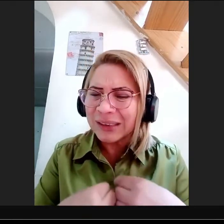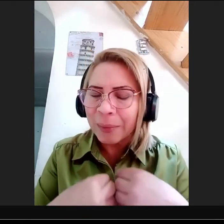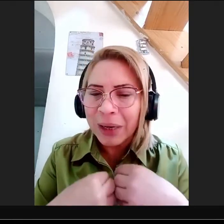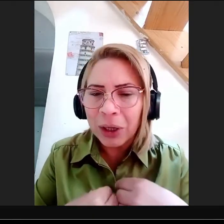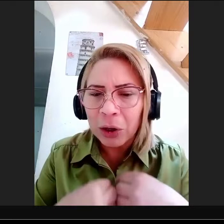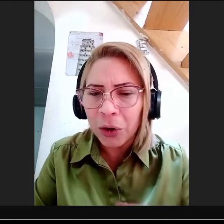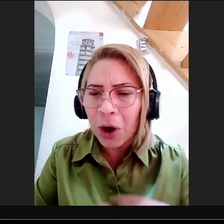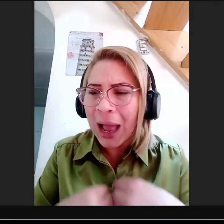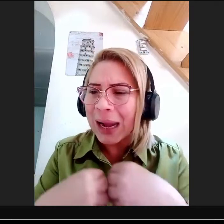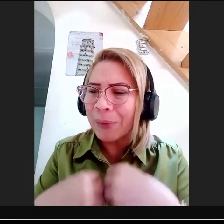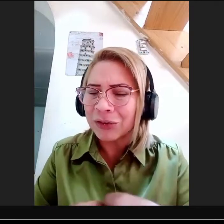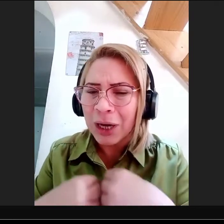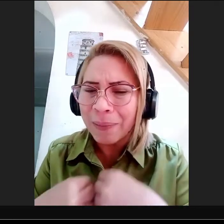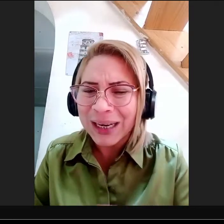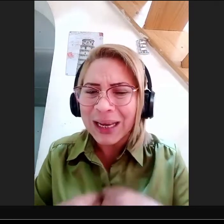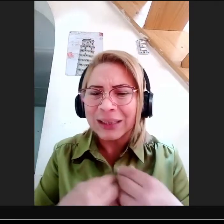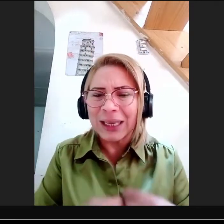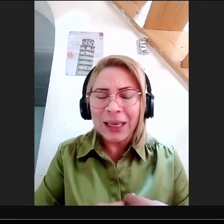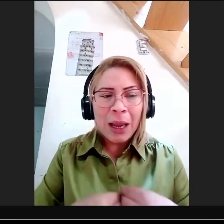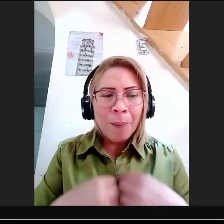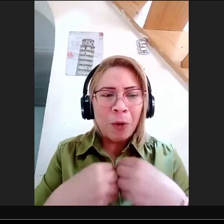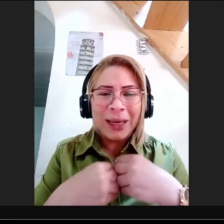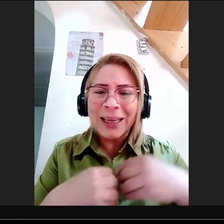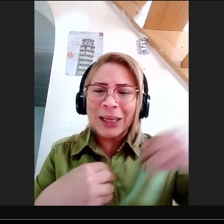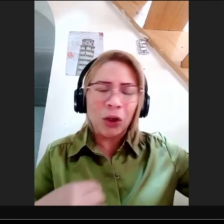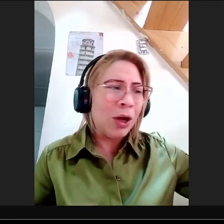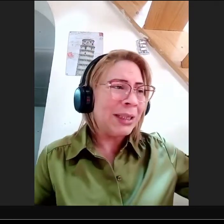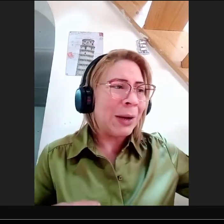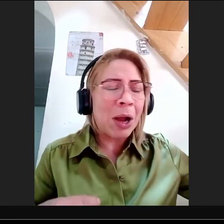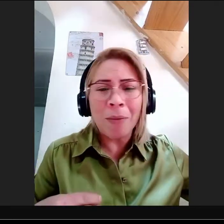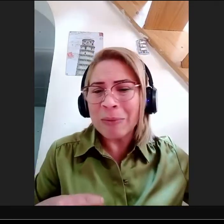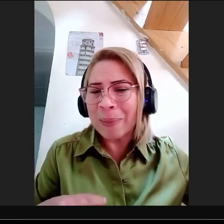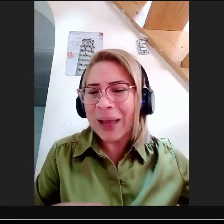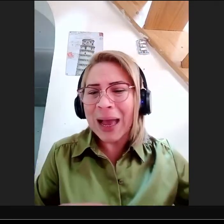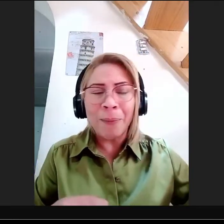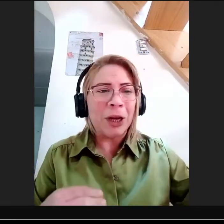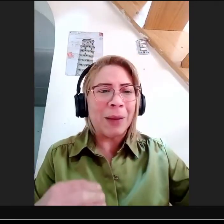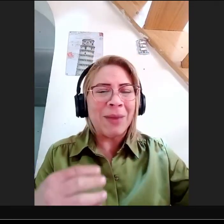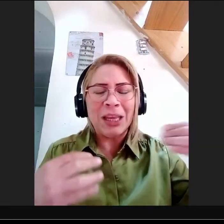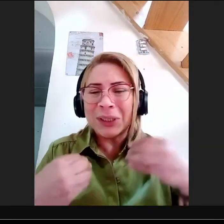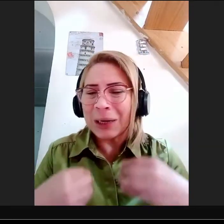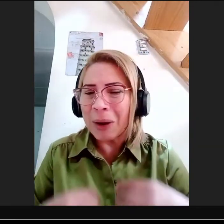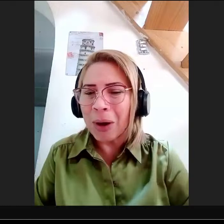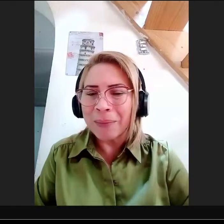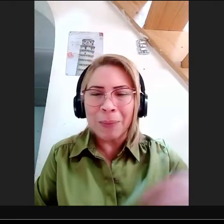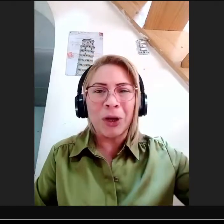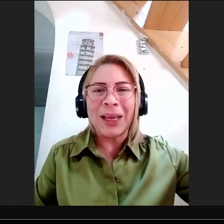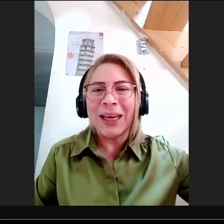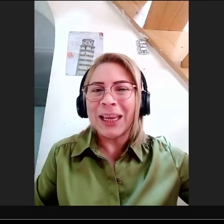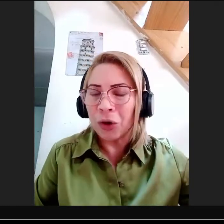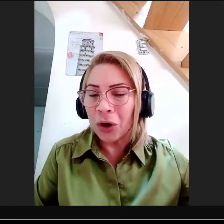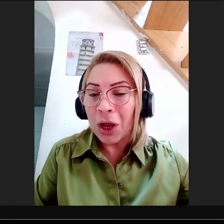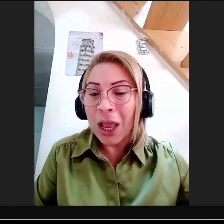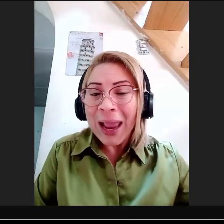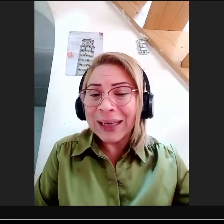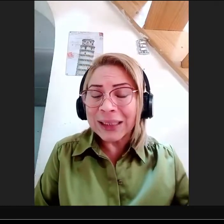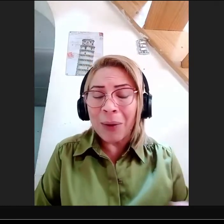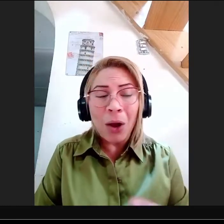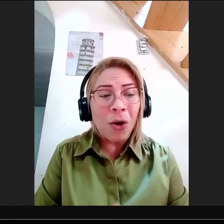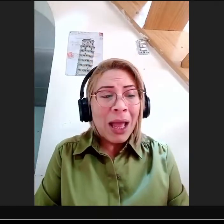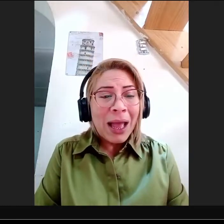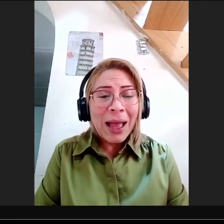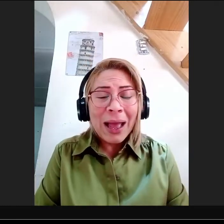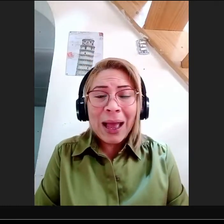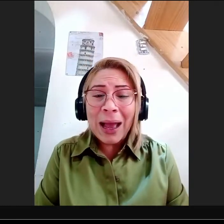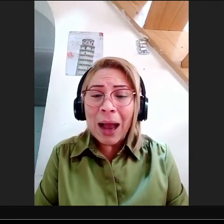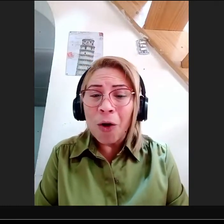crimes? Many people just hate the migrants, and they hate migrants because they took away my father's job, because